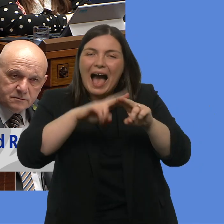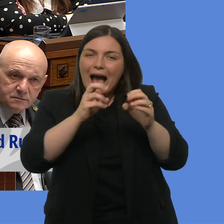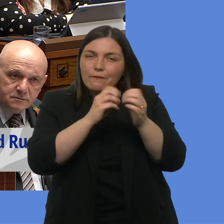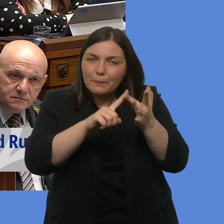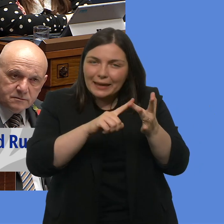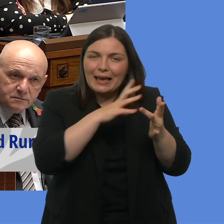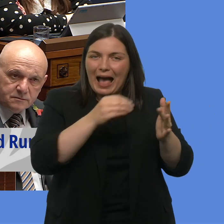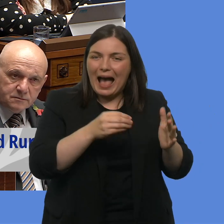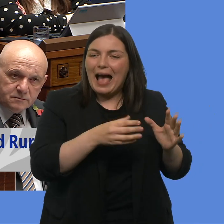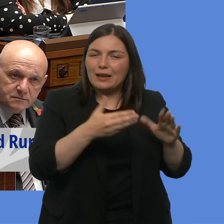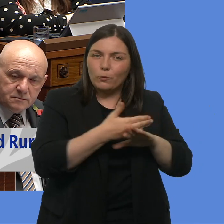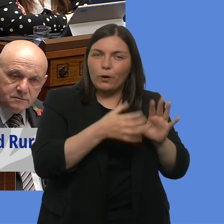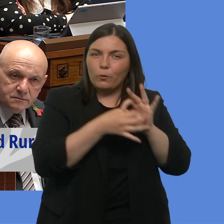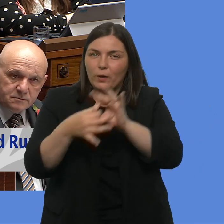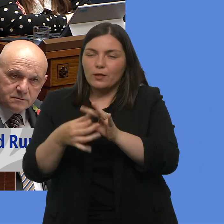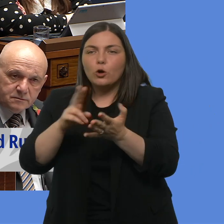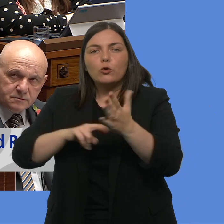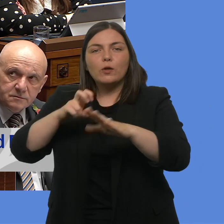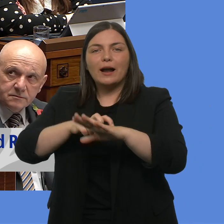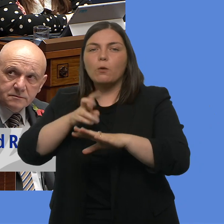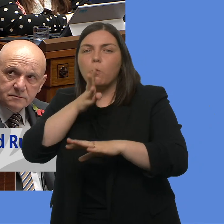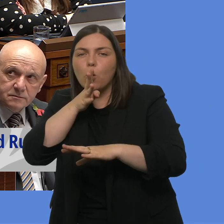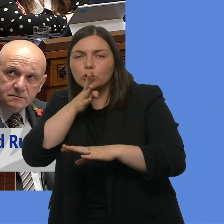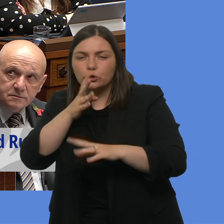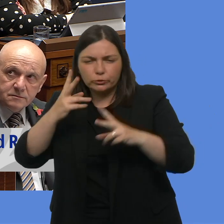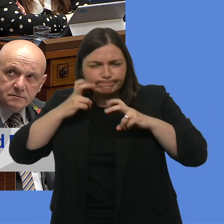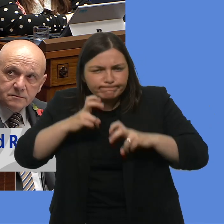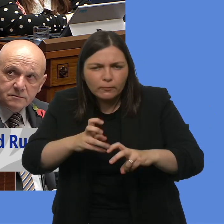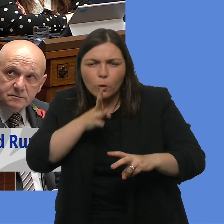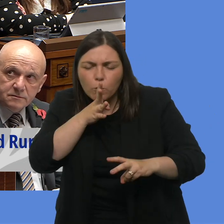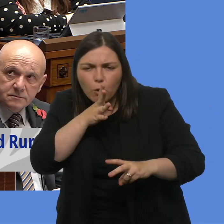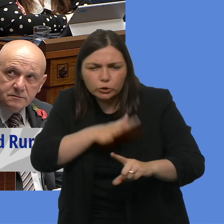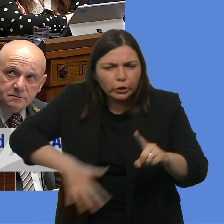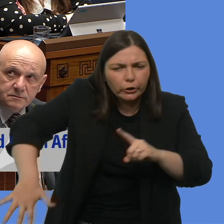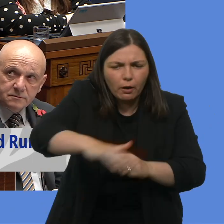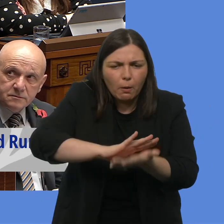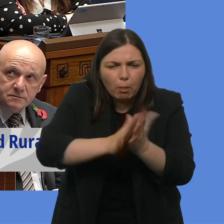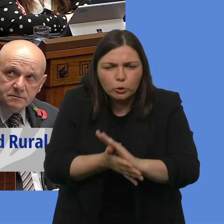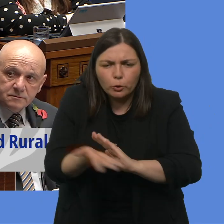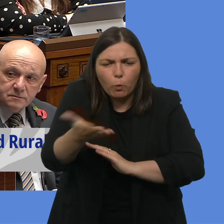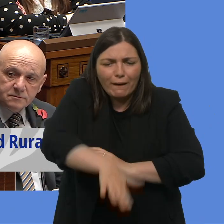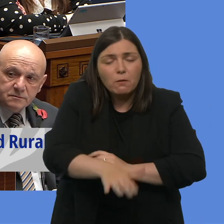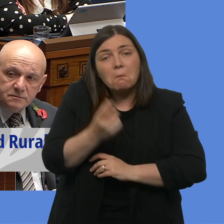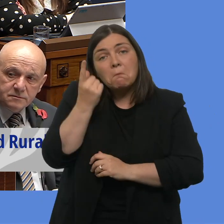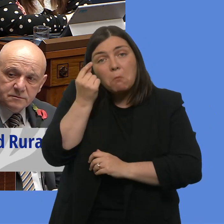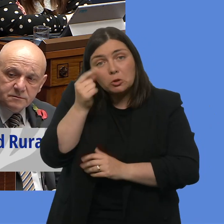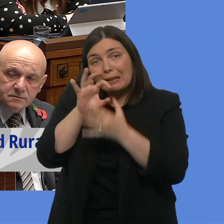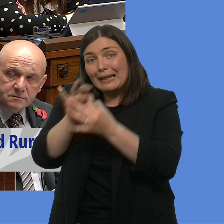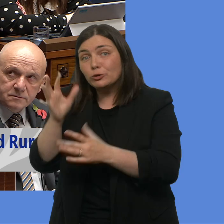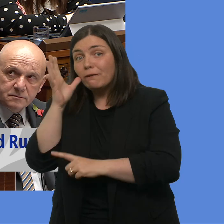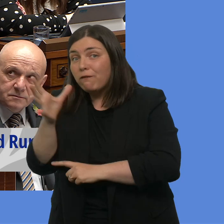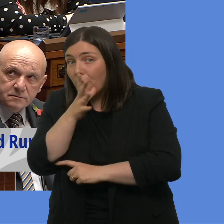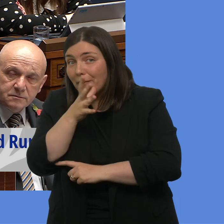what the contributing factors are. They possibly are in relation to agriculture, and there's a number of actions we're taking as a department to improve the